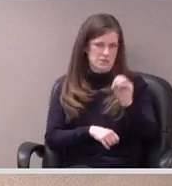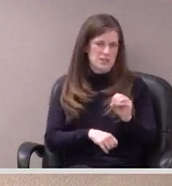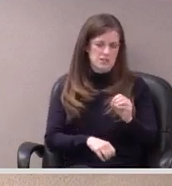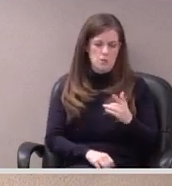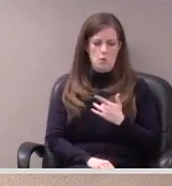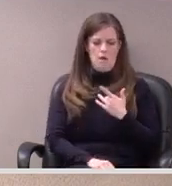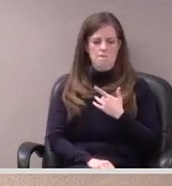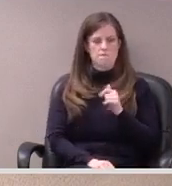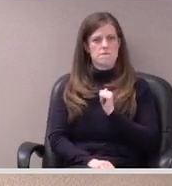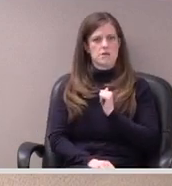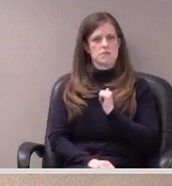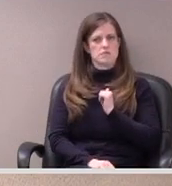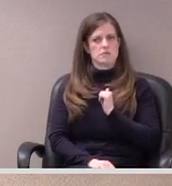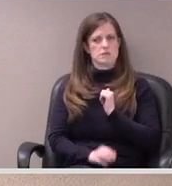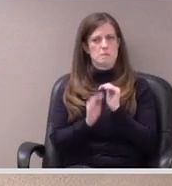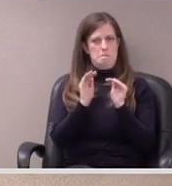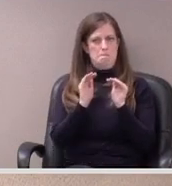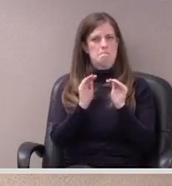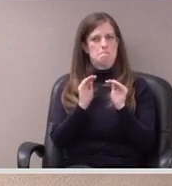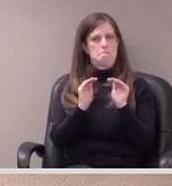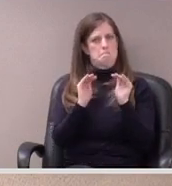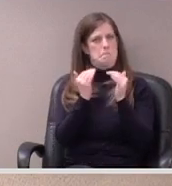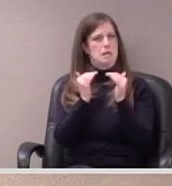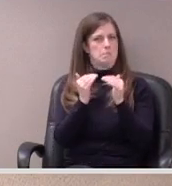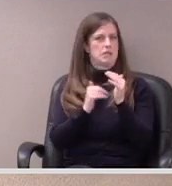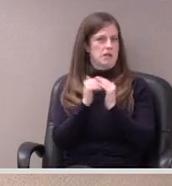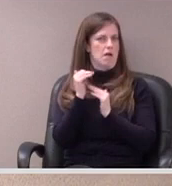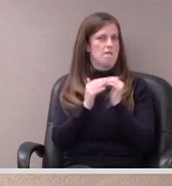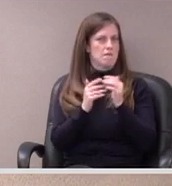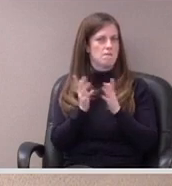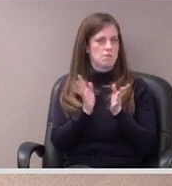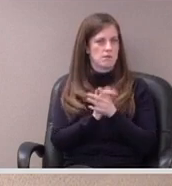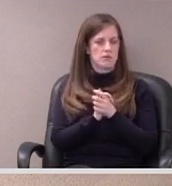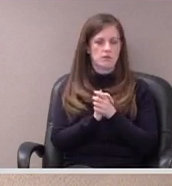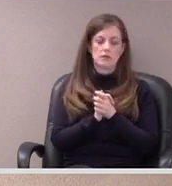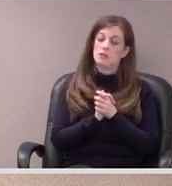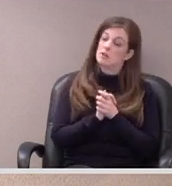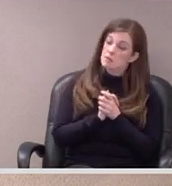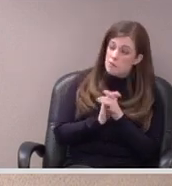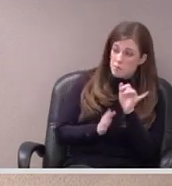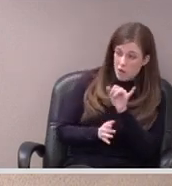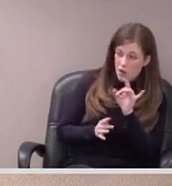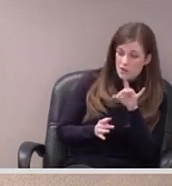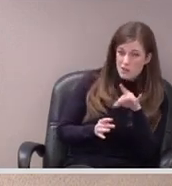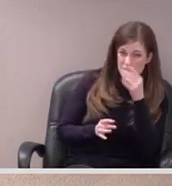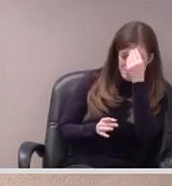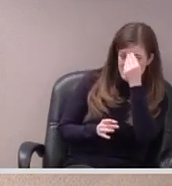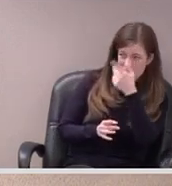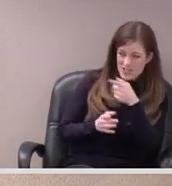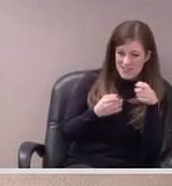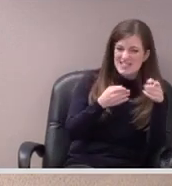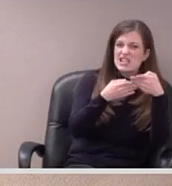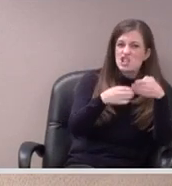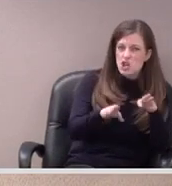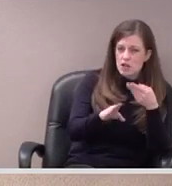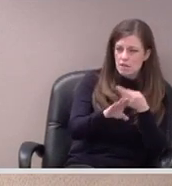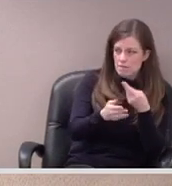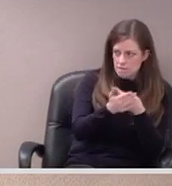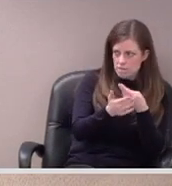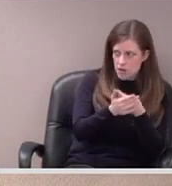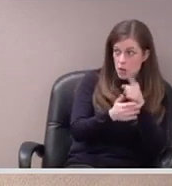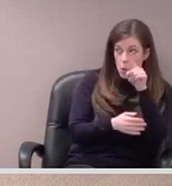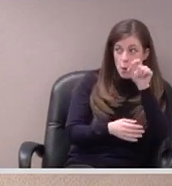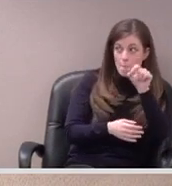feel minimally comfortable with. Well, let me also mention, this is the general fund. The $1.8 billion